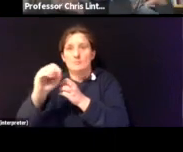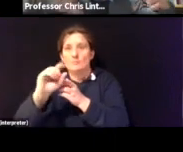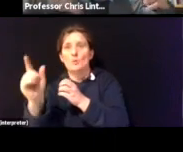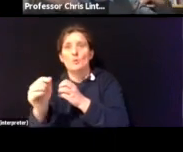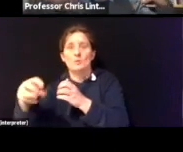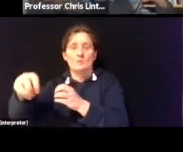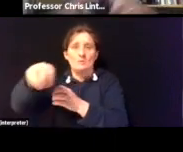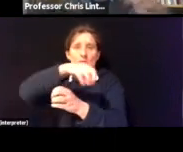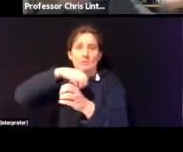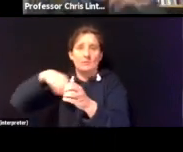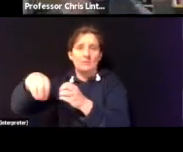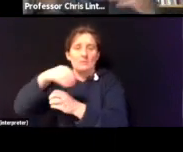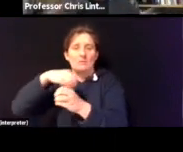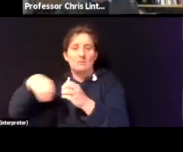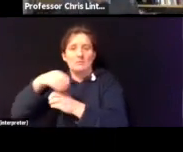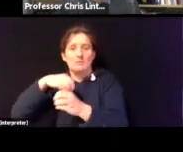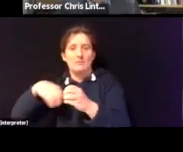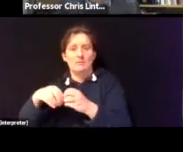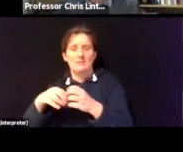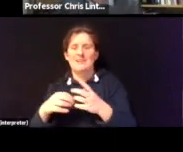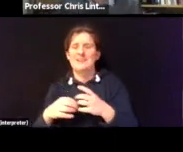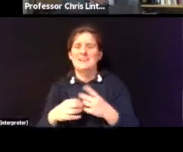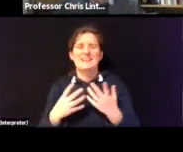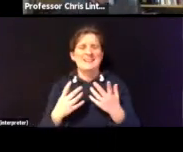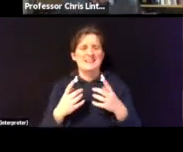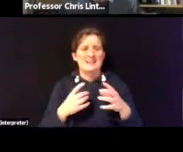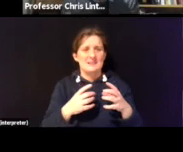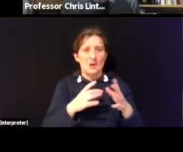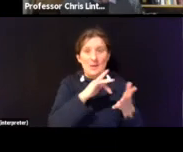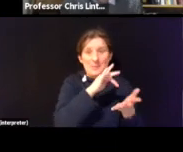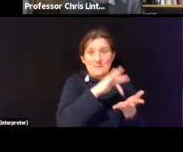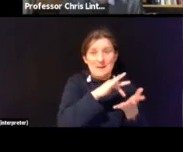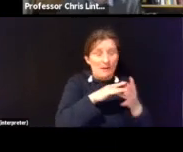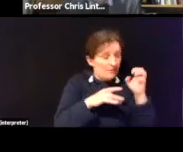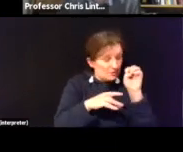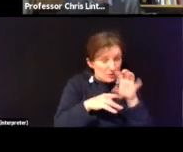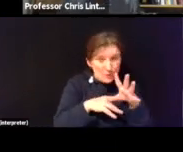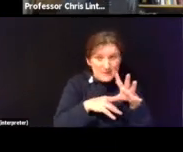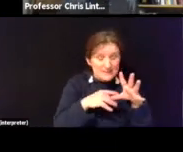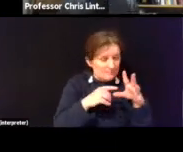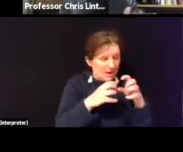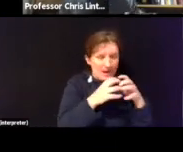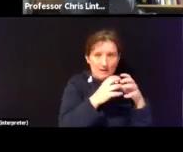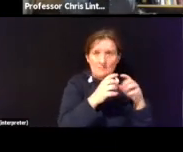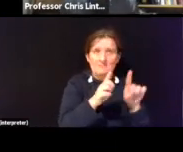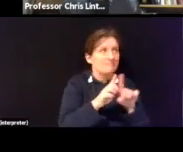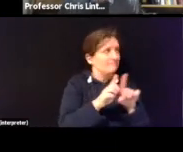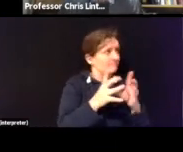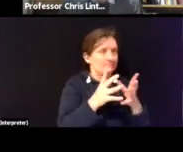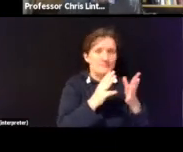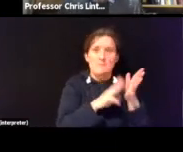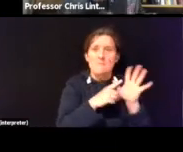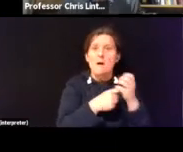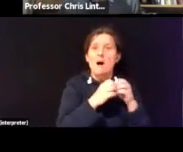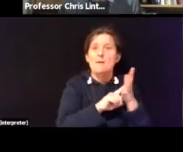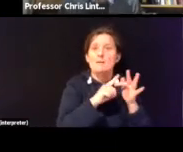solar system as a box of marbles being shaken around early on. And the late heavy bombardment may be